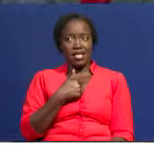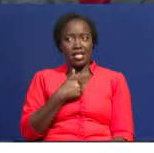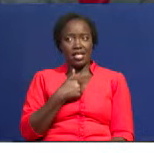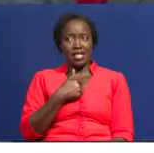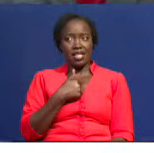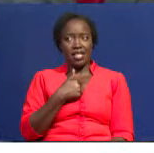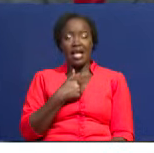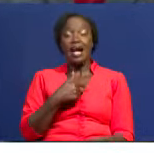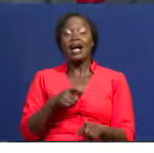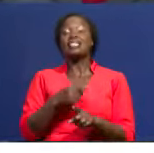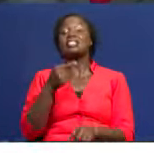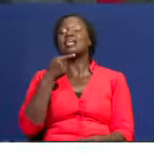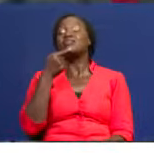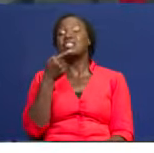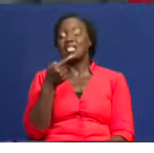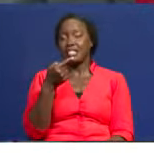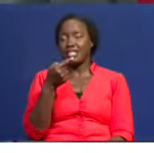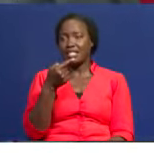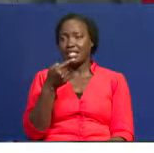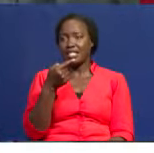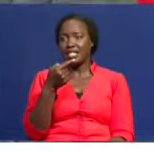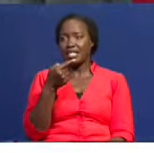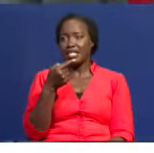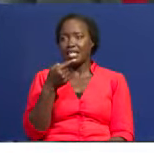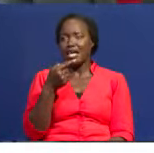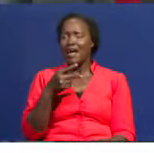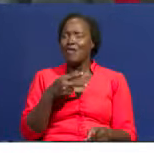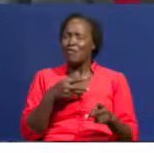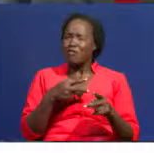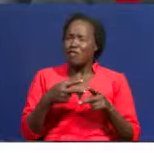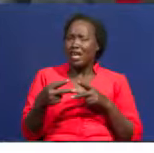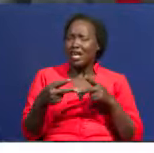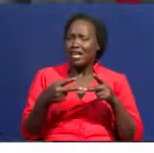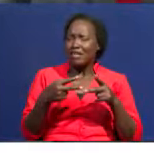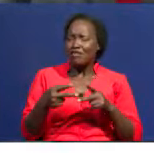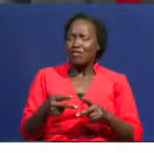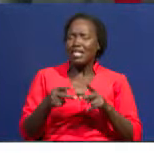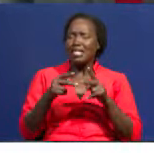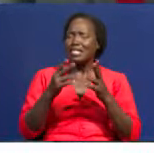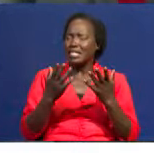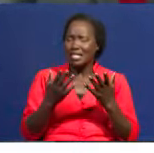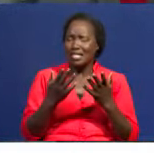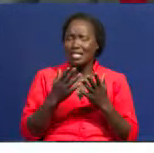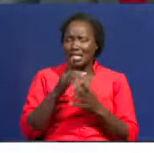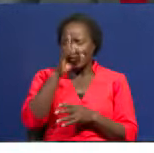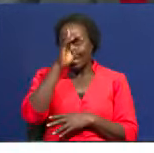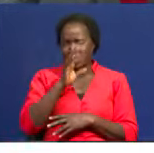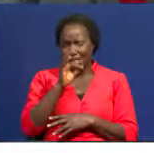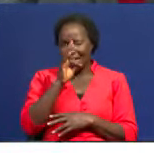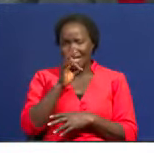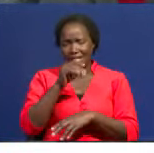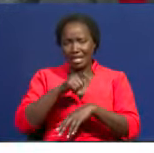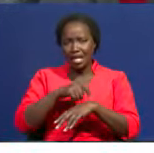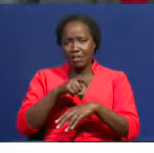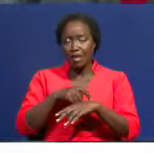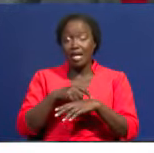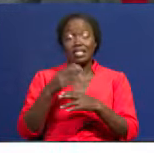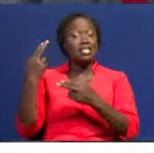are, as I've said, at a very, very crucial juncture in the history of our country.